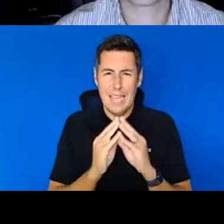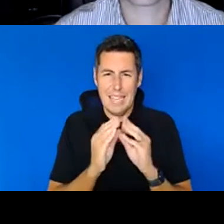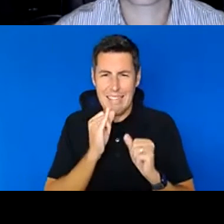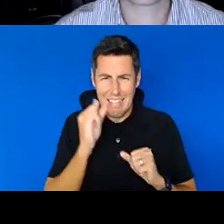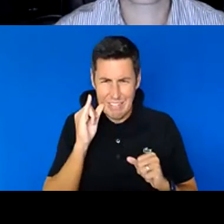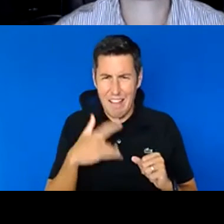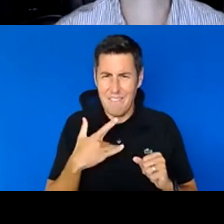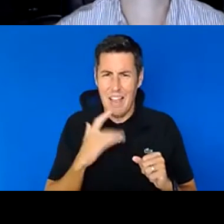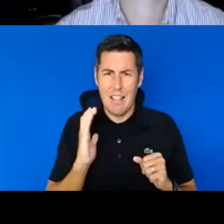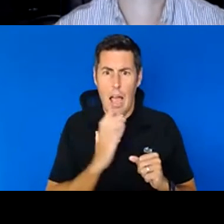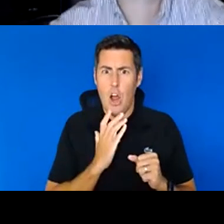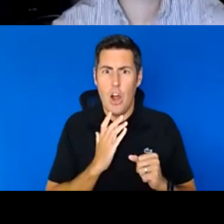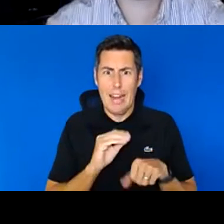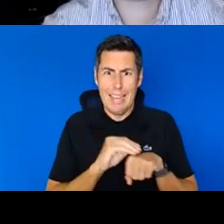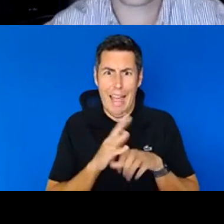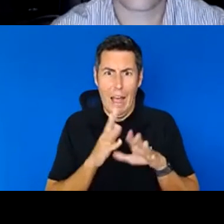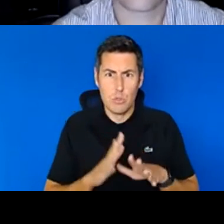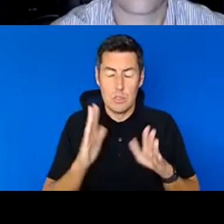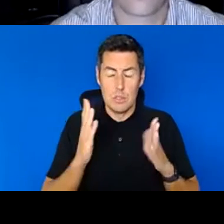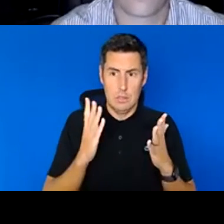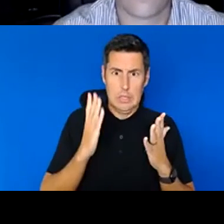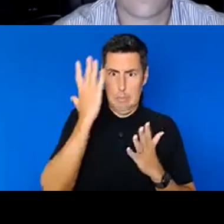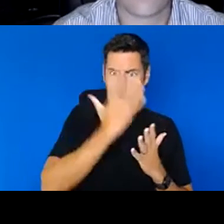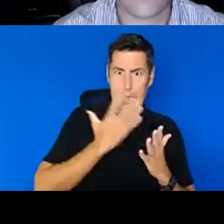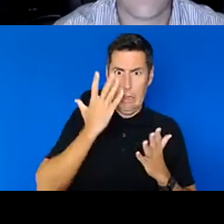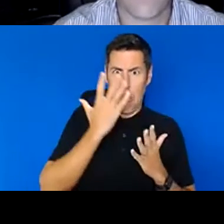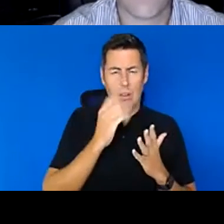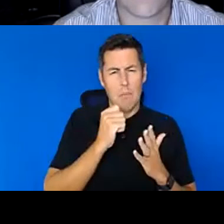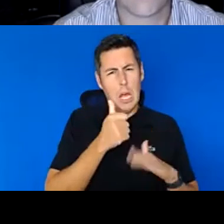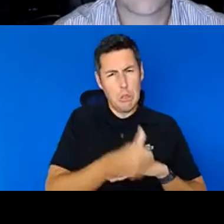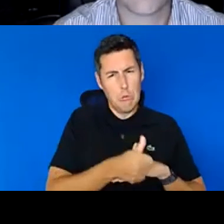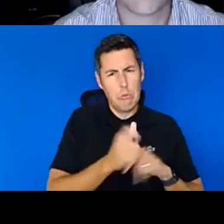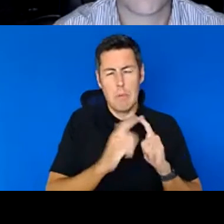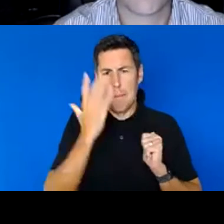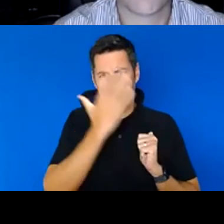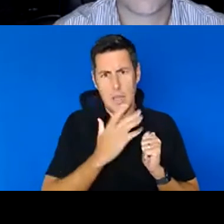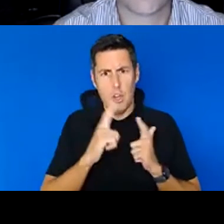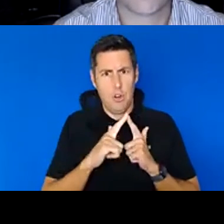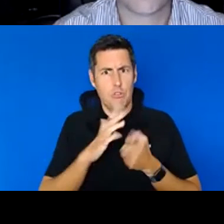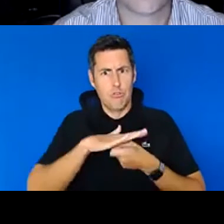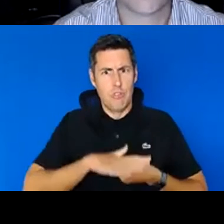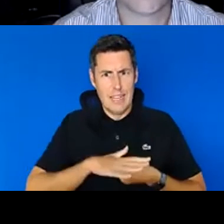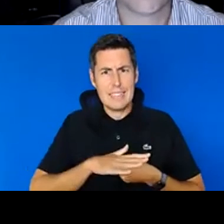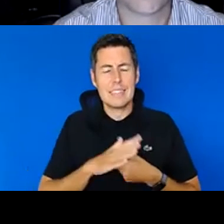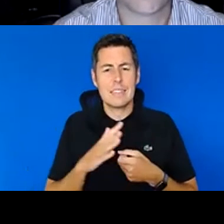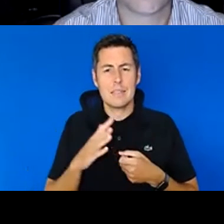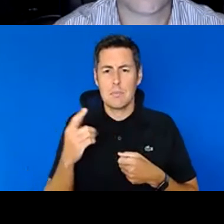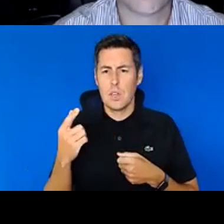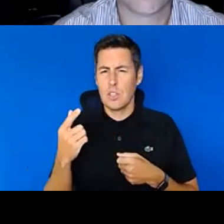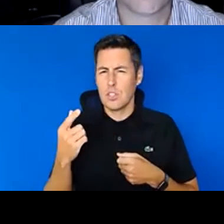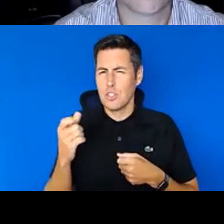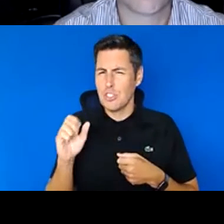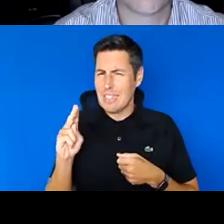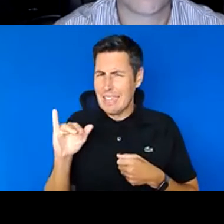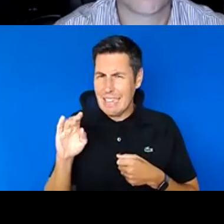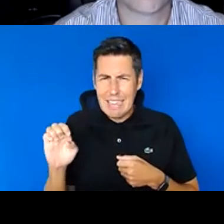I'm not accusing them of being stressed. I'm saying they appear to be stressed. And I just want to let everybody know that Janine has been, it's been a lot of stability